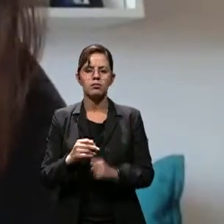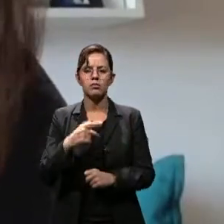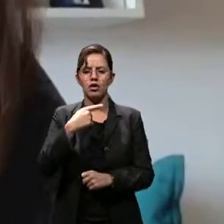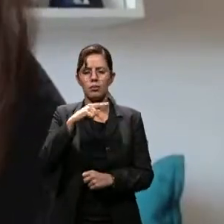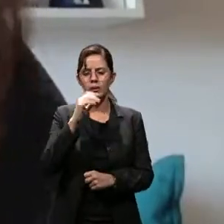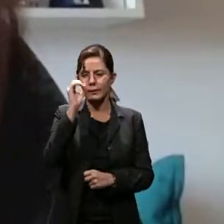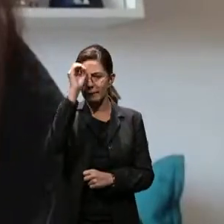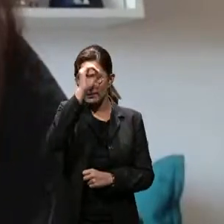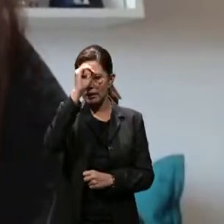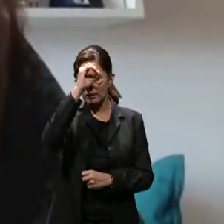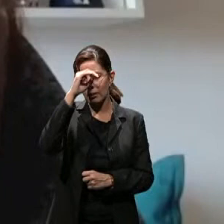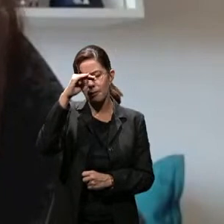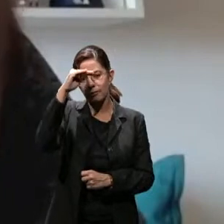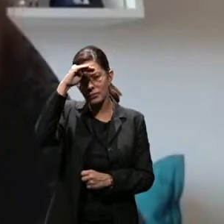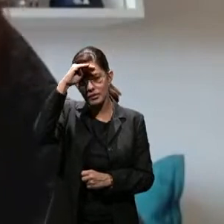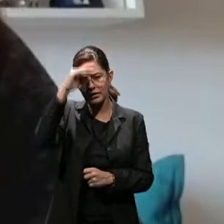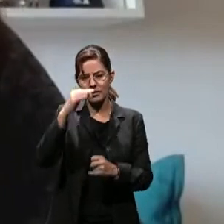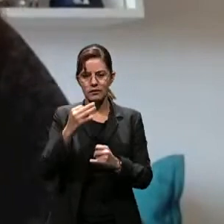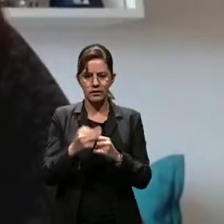close